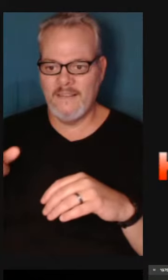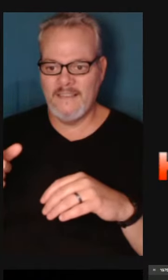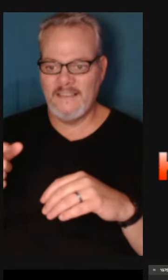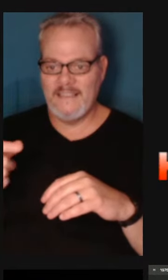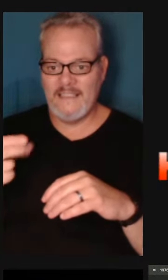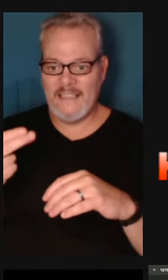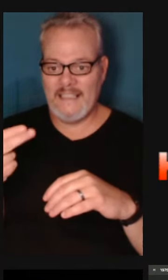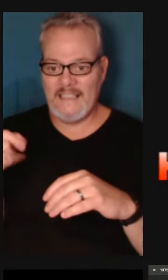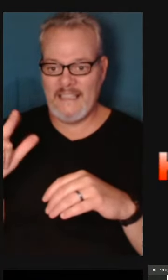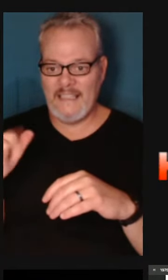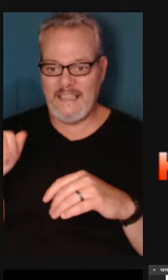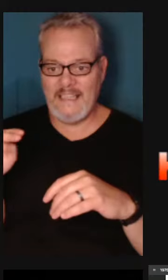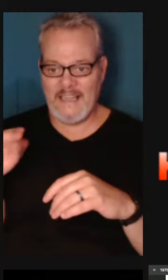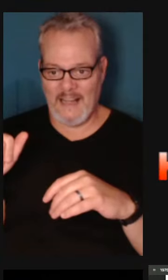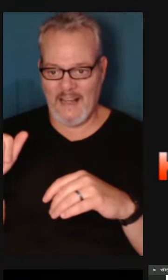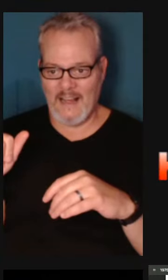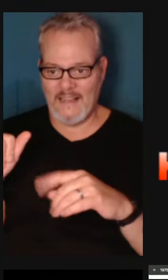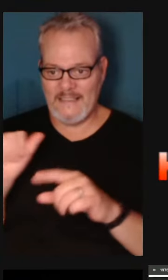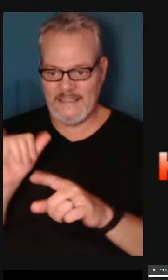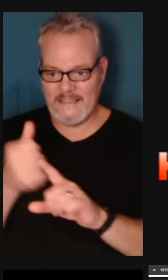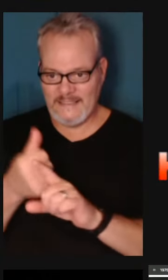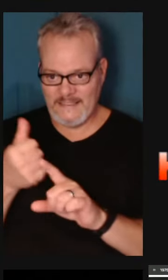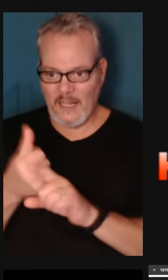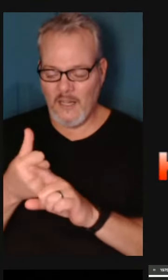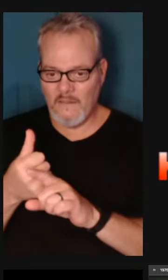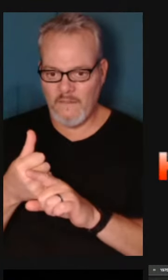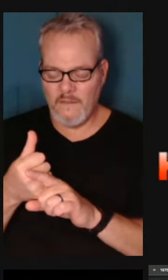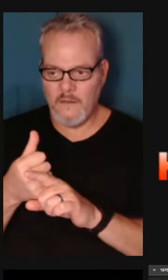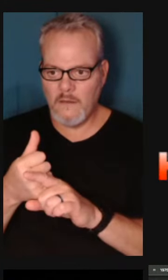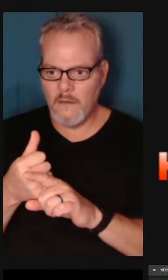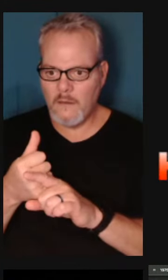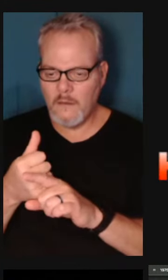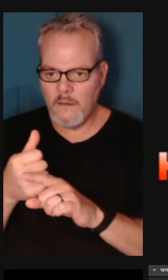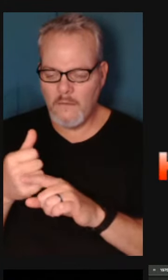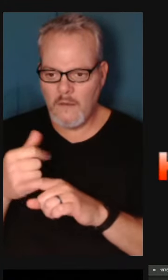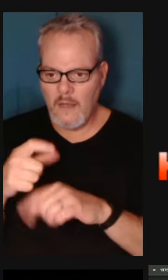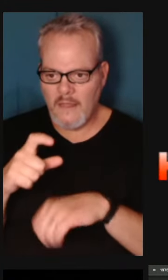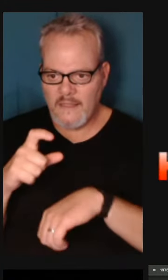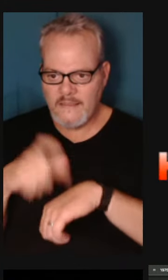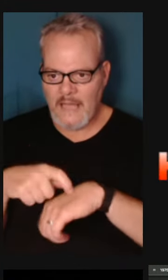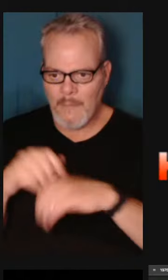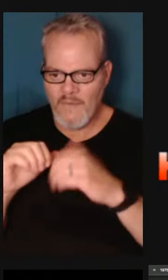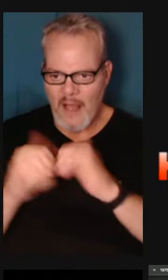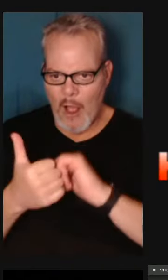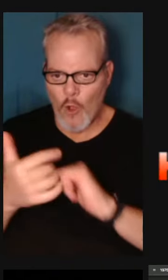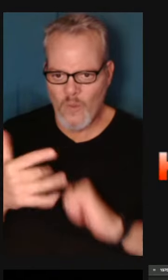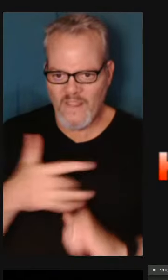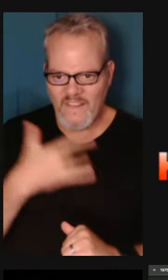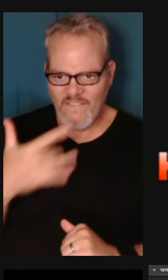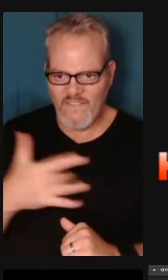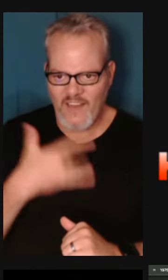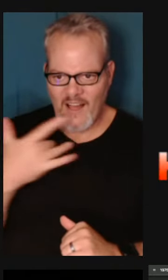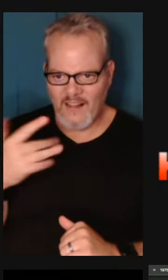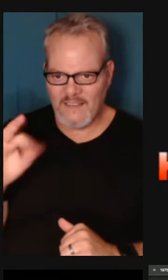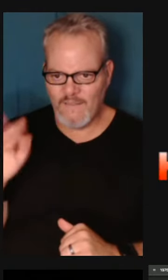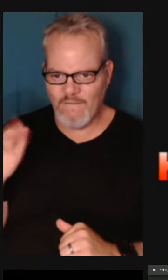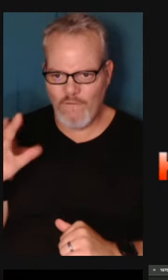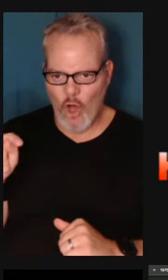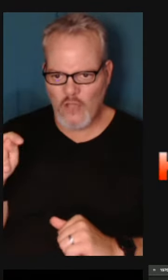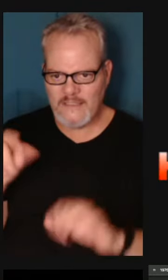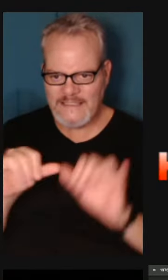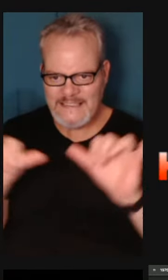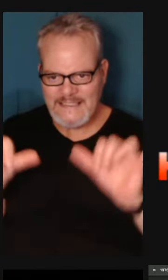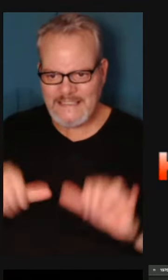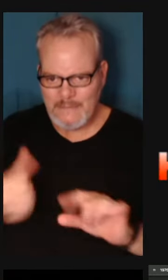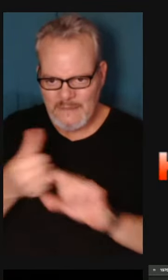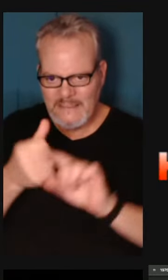USGS, with their view at the time of how they thought the faults actually went. Here, Helena fault system with these faults